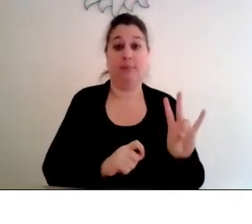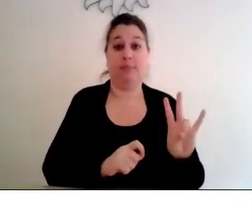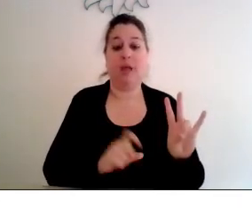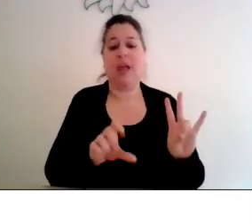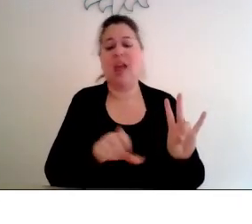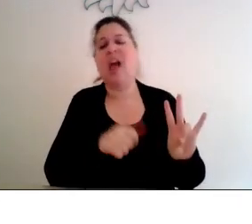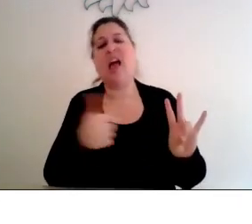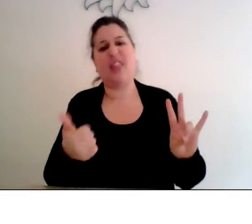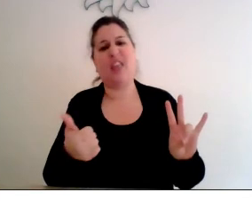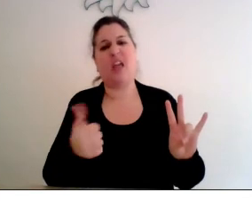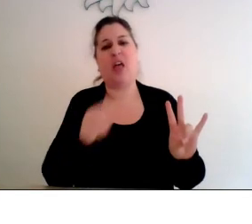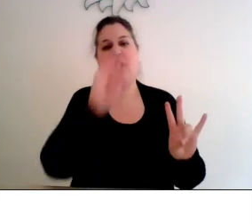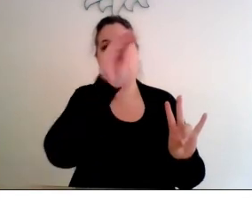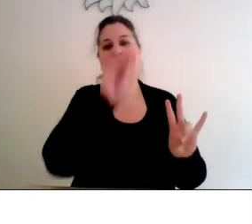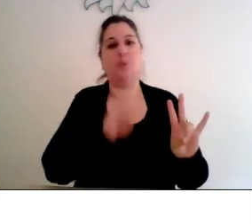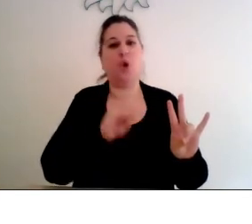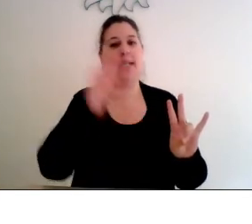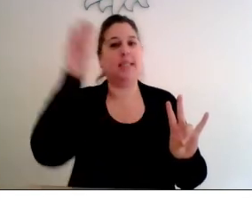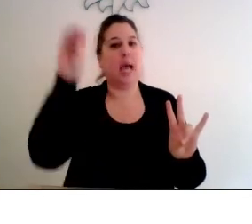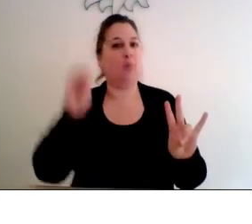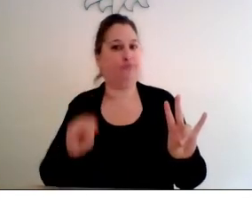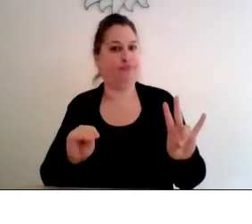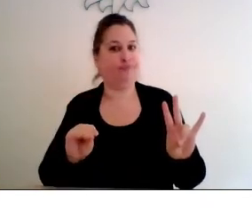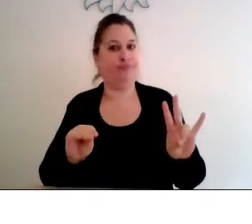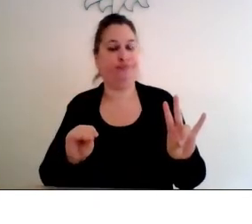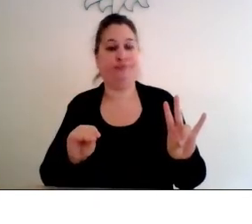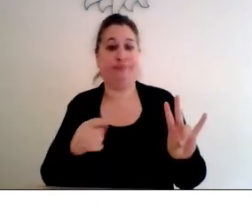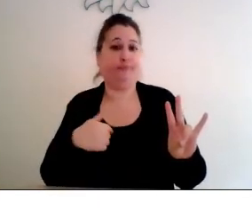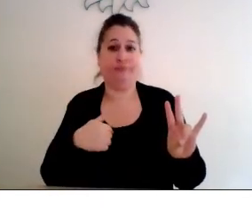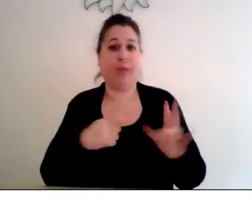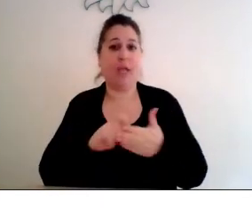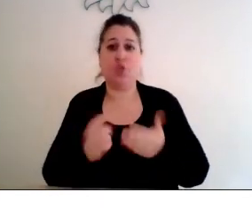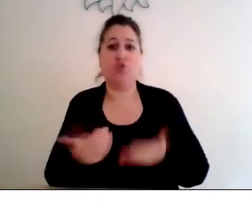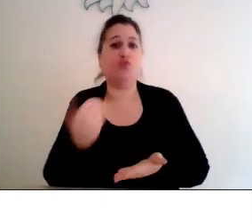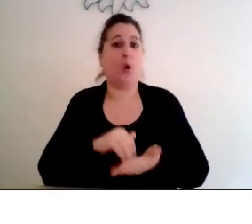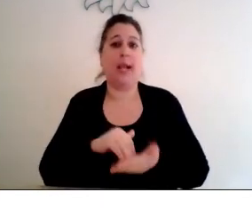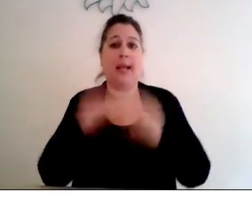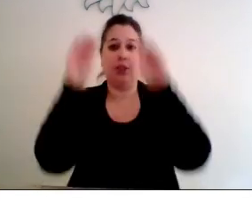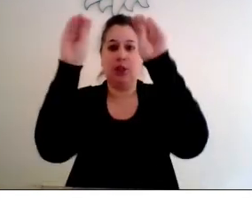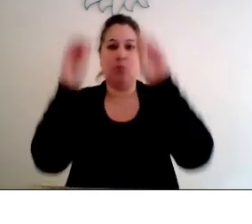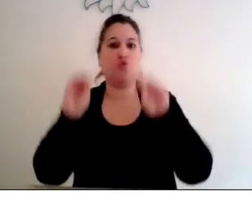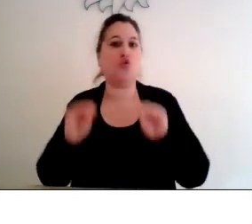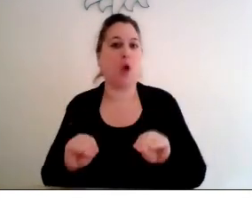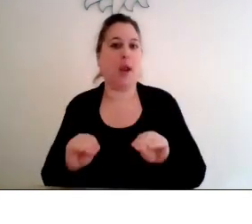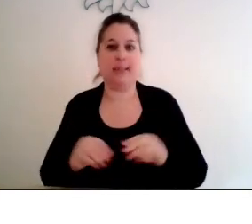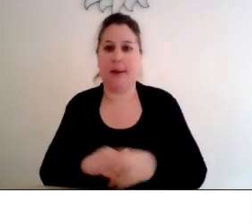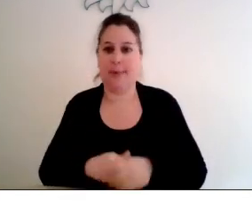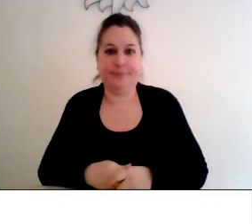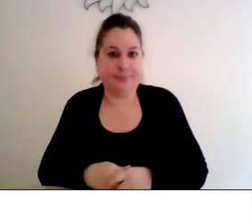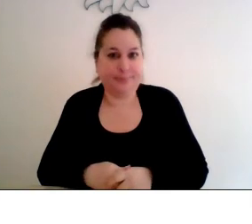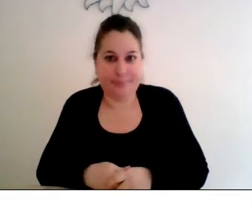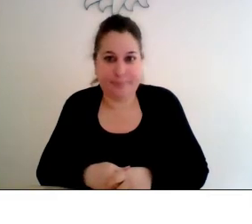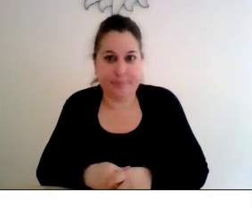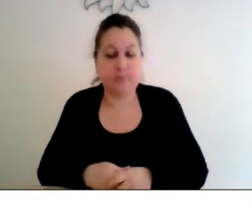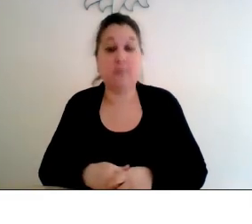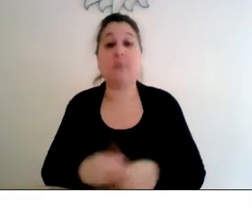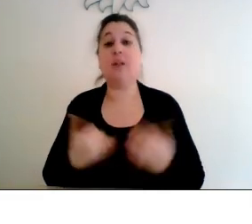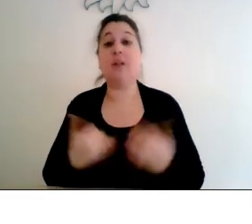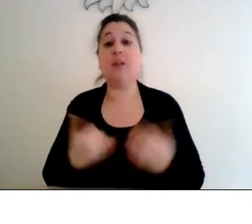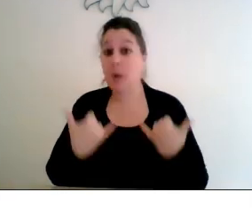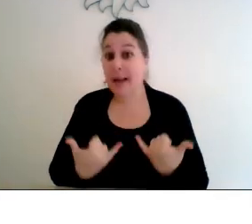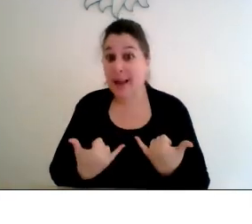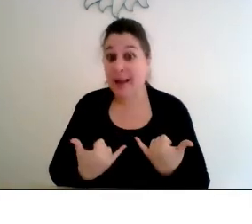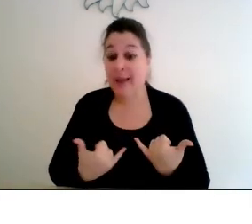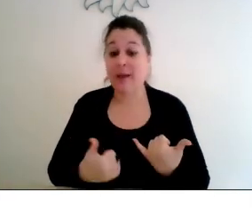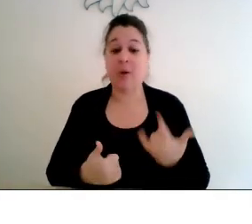minus 16. I just brought down everything else. Okay. So what I'm going to do